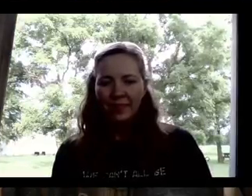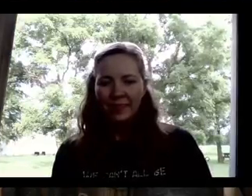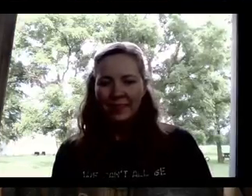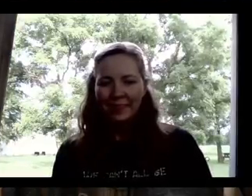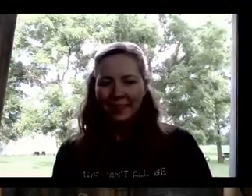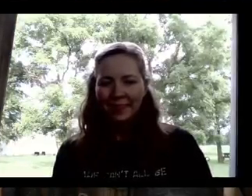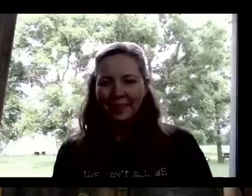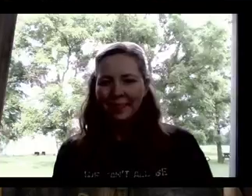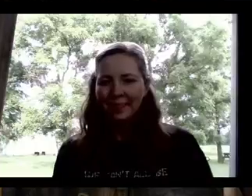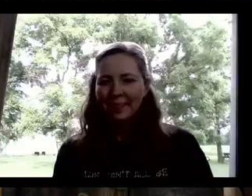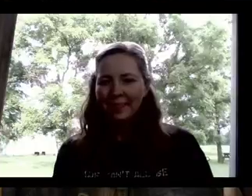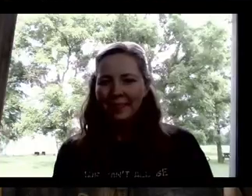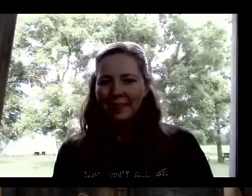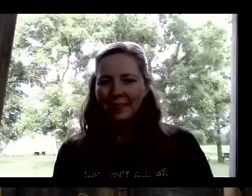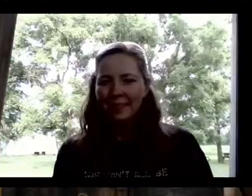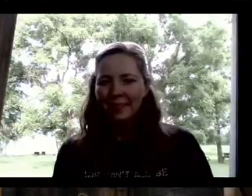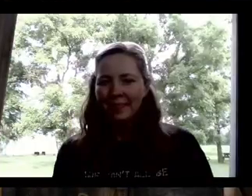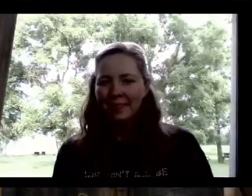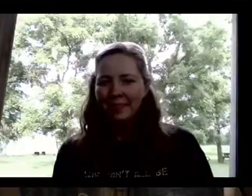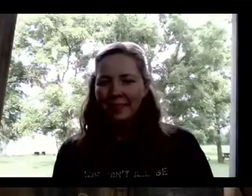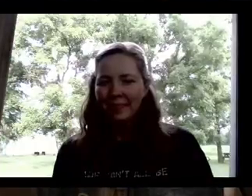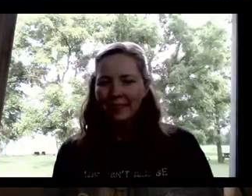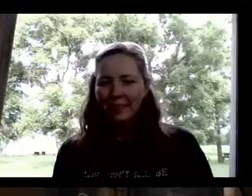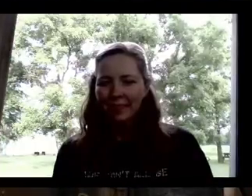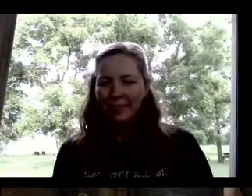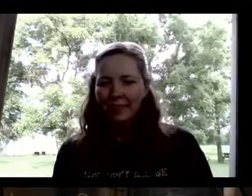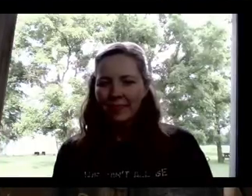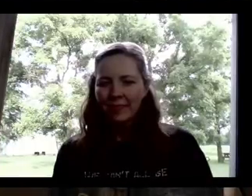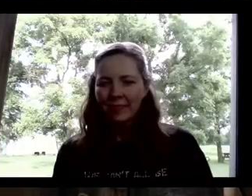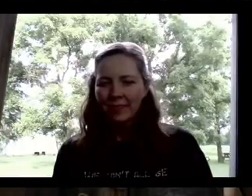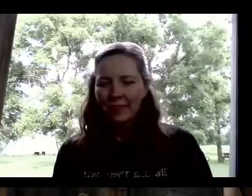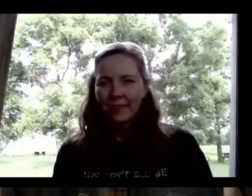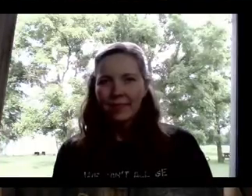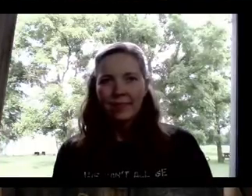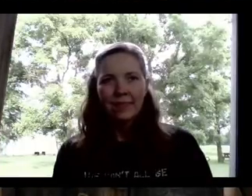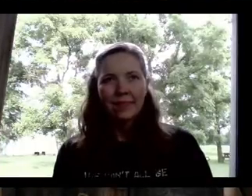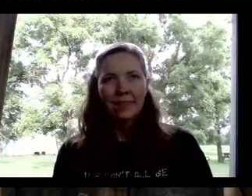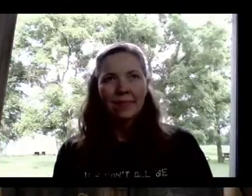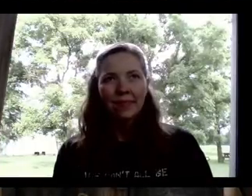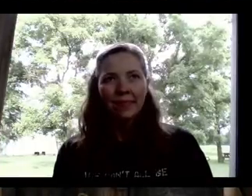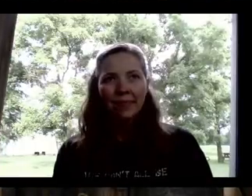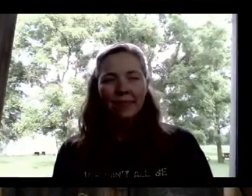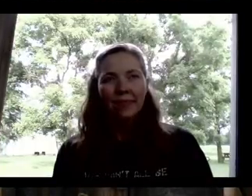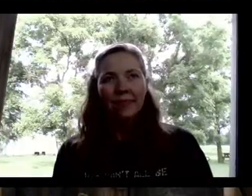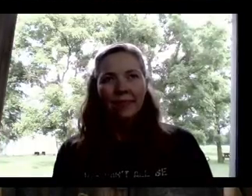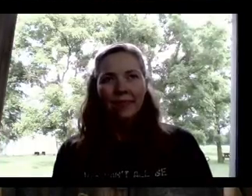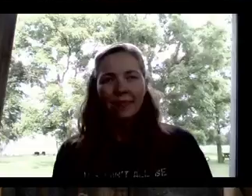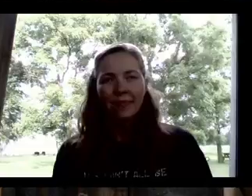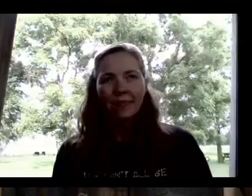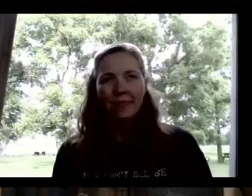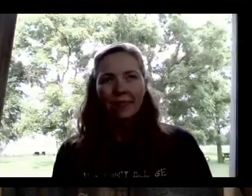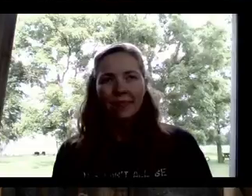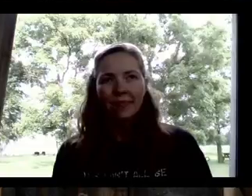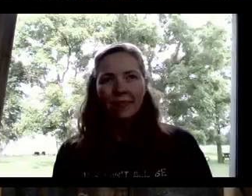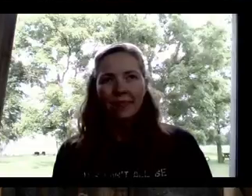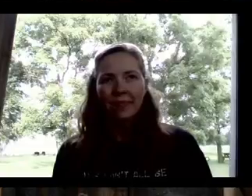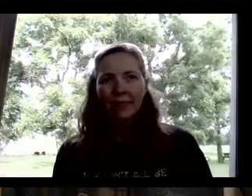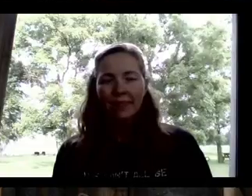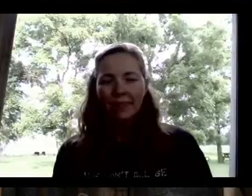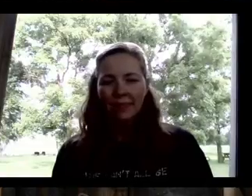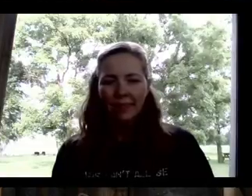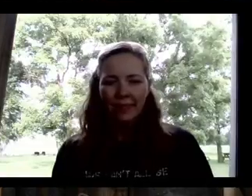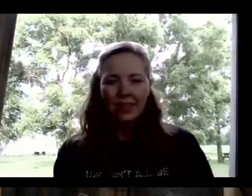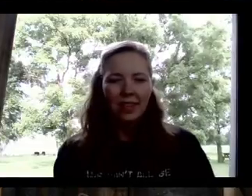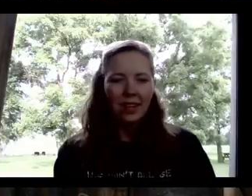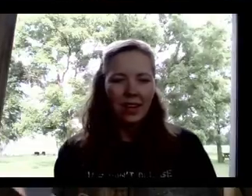and compressed and put together. I'm going to show you what that looks like right here. I further refined it. Jessica, let's